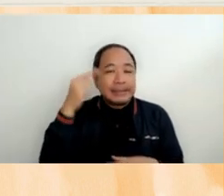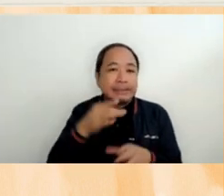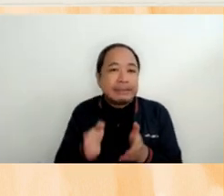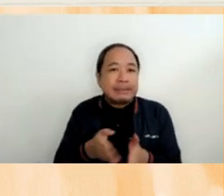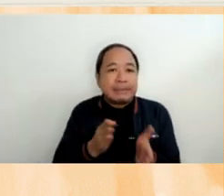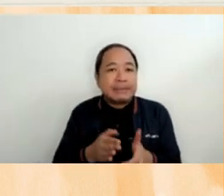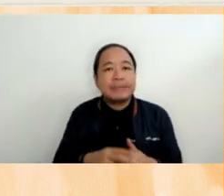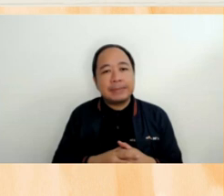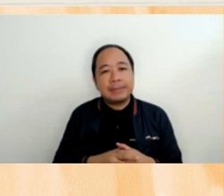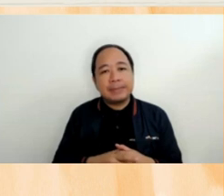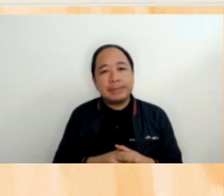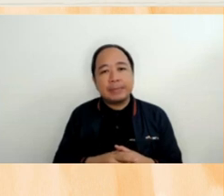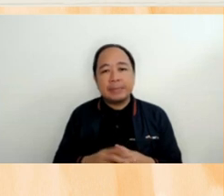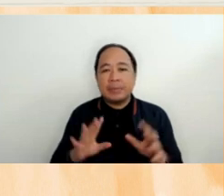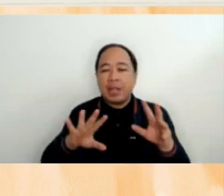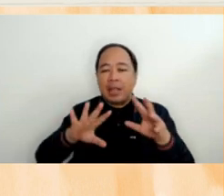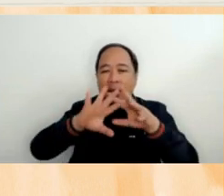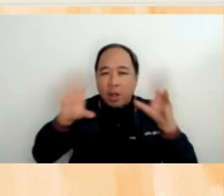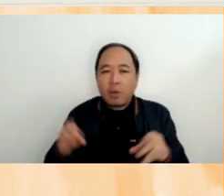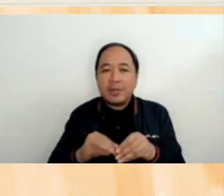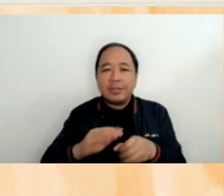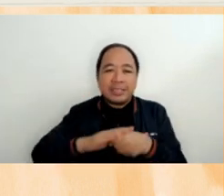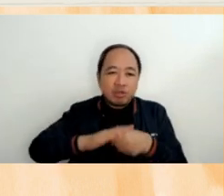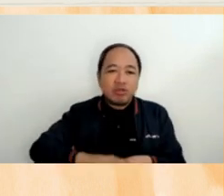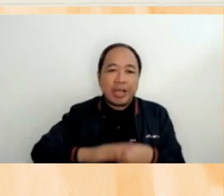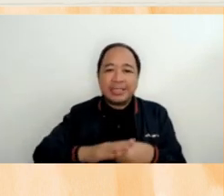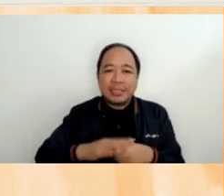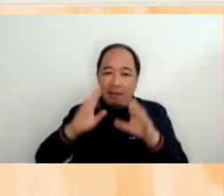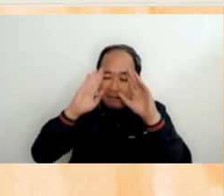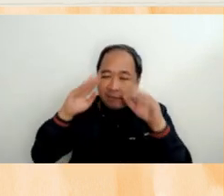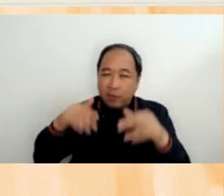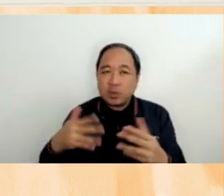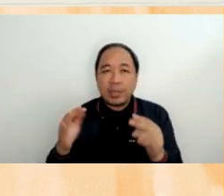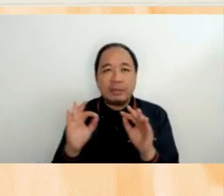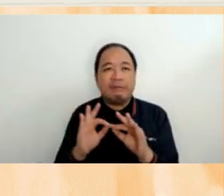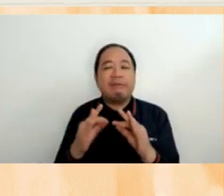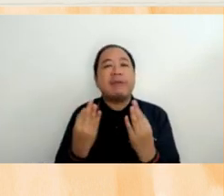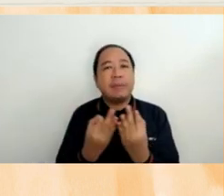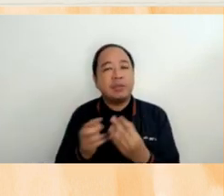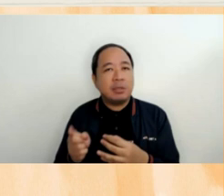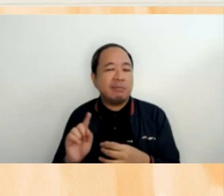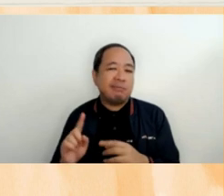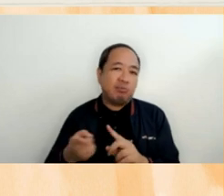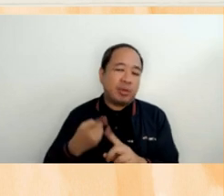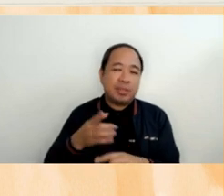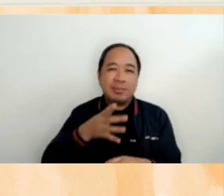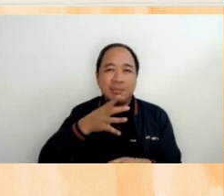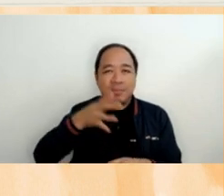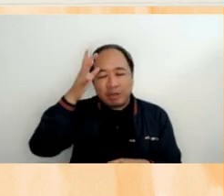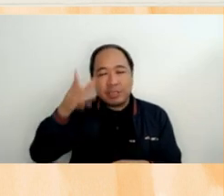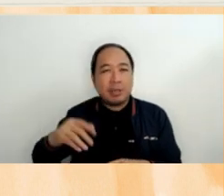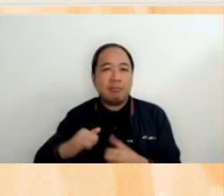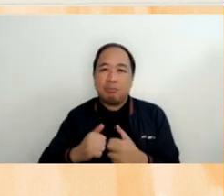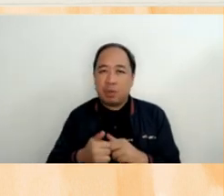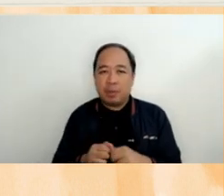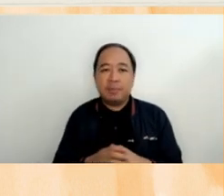The overall stress increase around family with parents as the main issue. There is